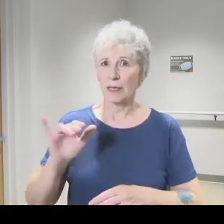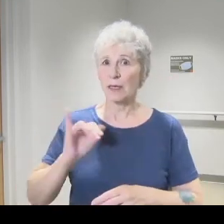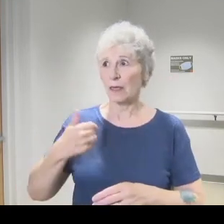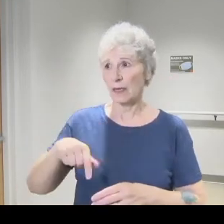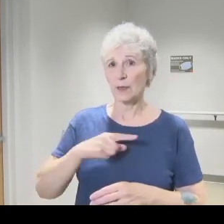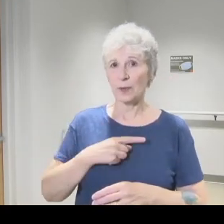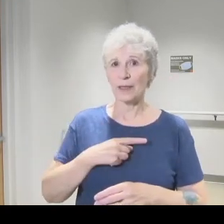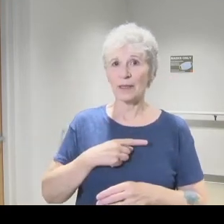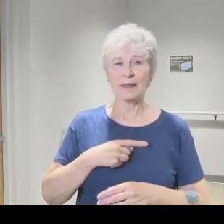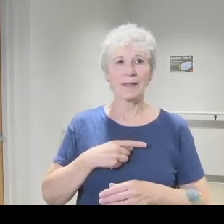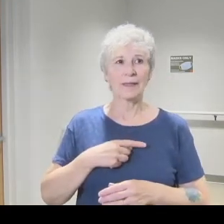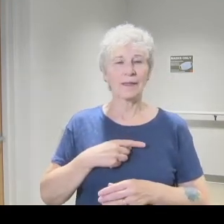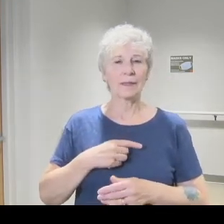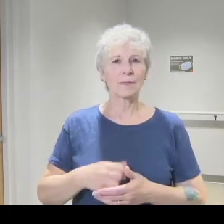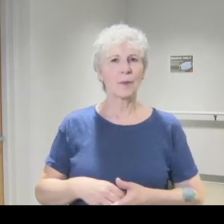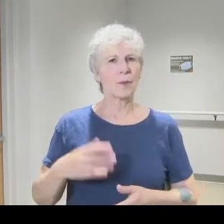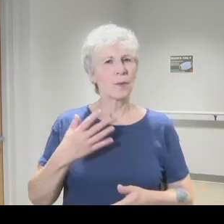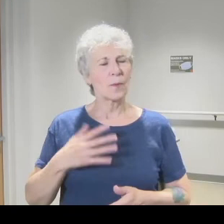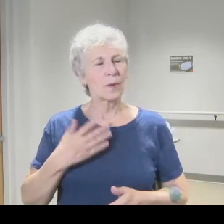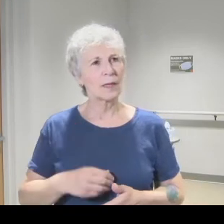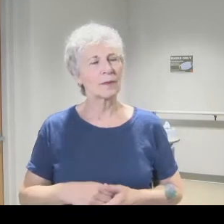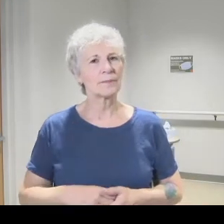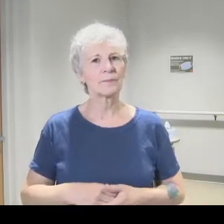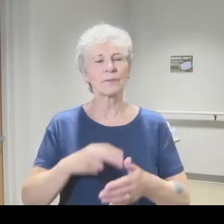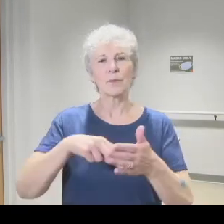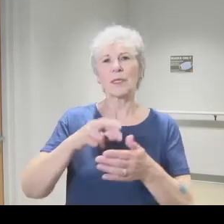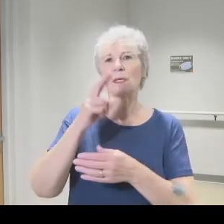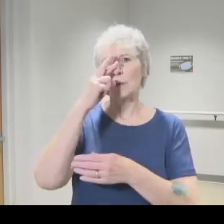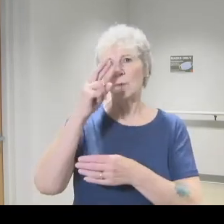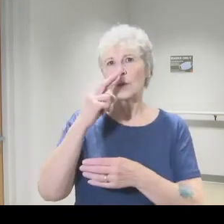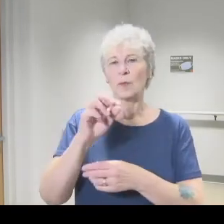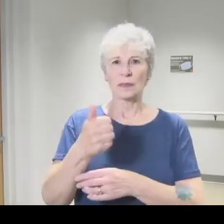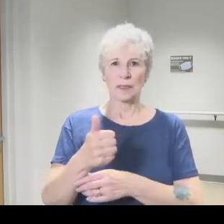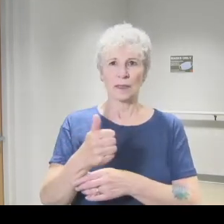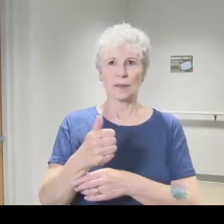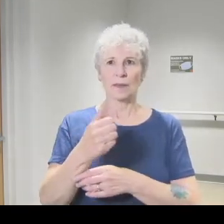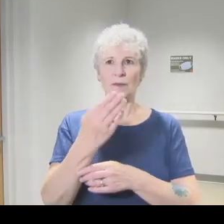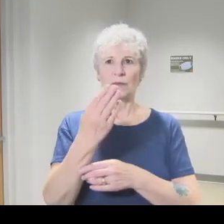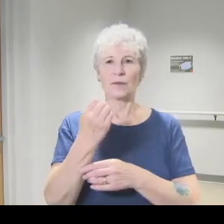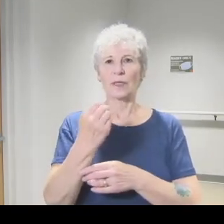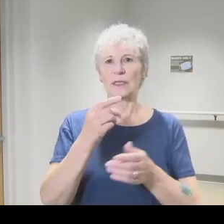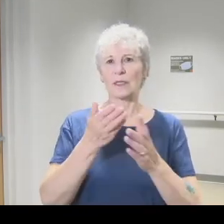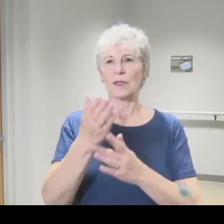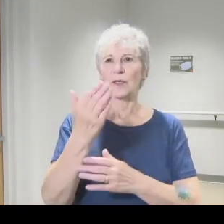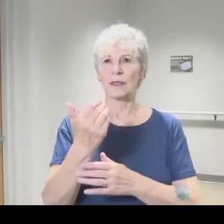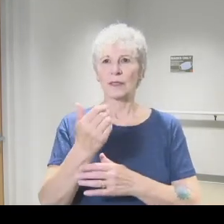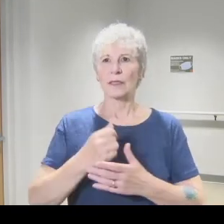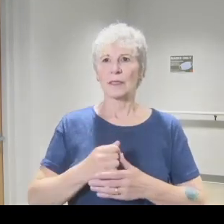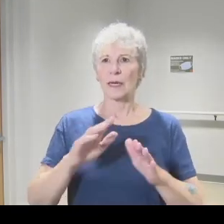You guys can stay there for a moment. Read Romans 10, 14 through 15. How